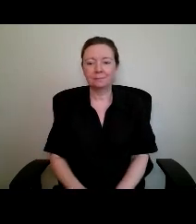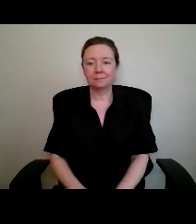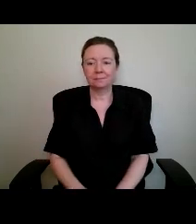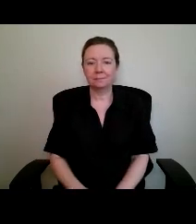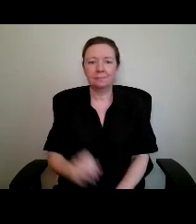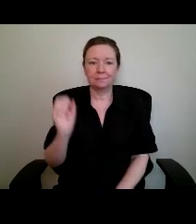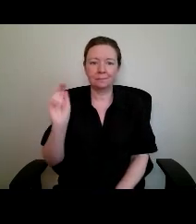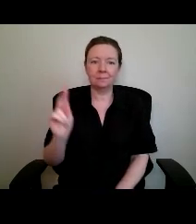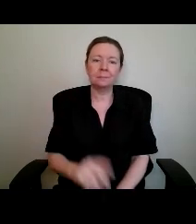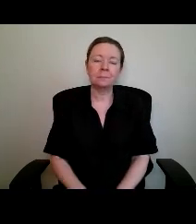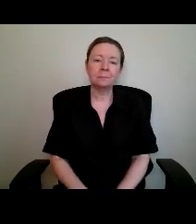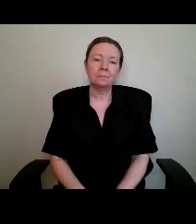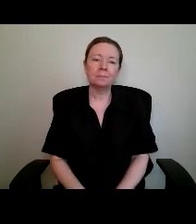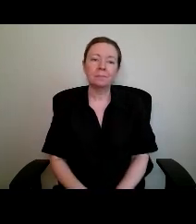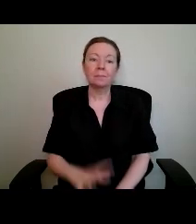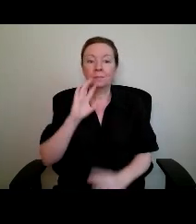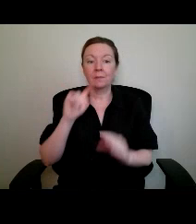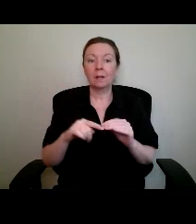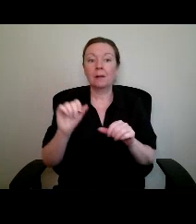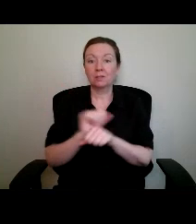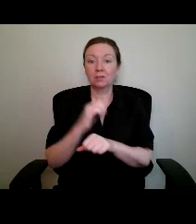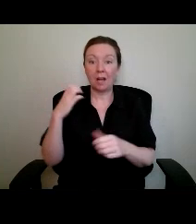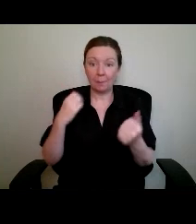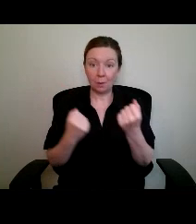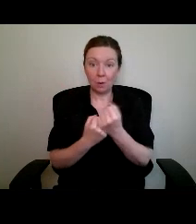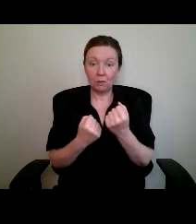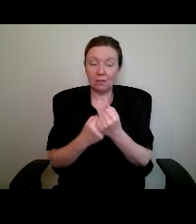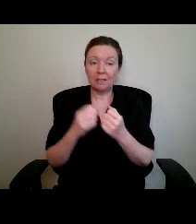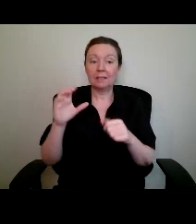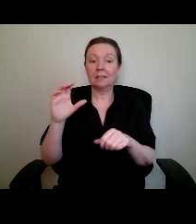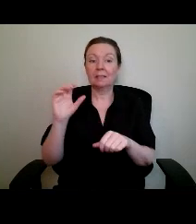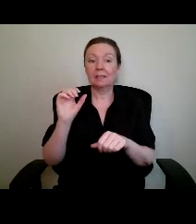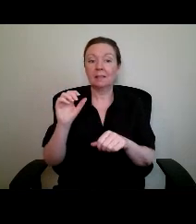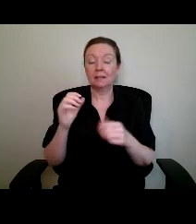Okay, and so we're talking about job coaching. And so job coaching, it's